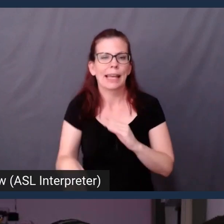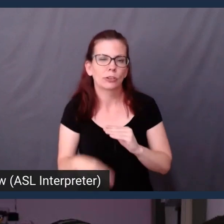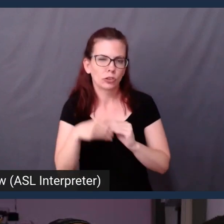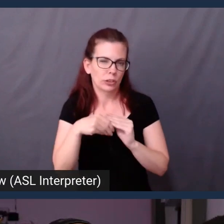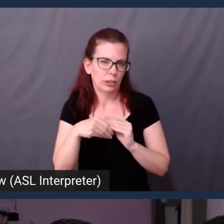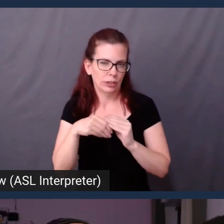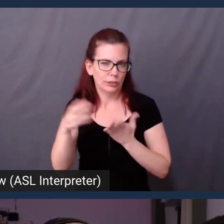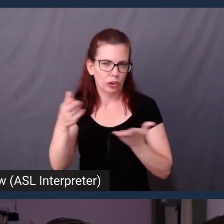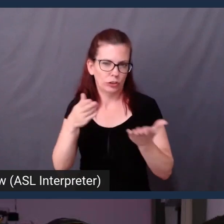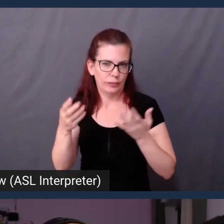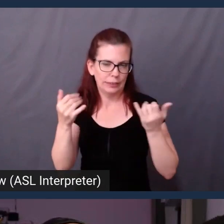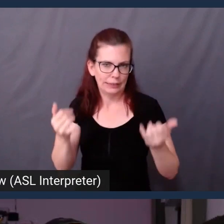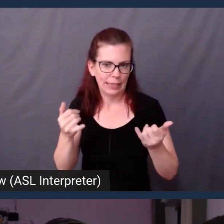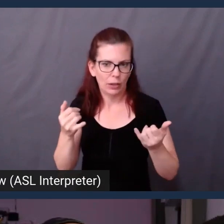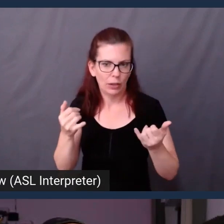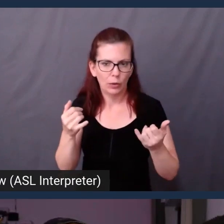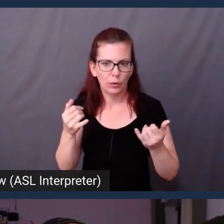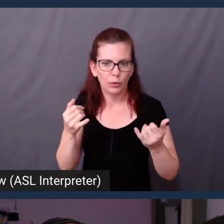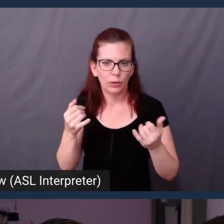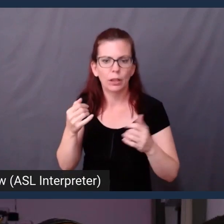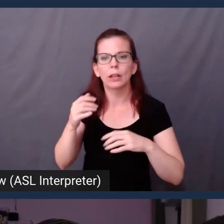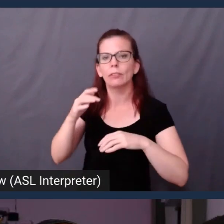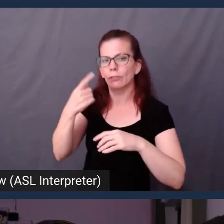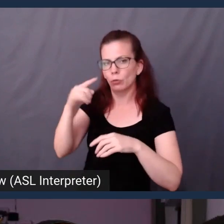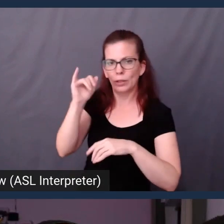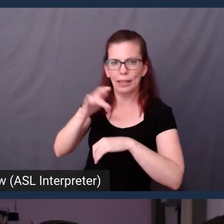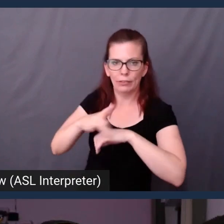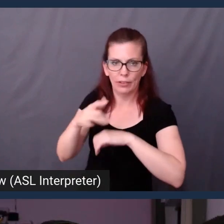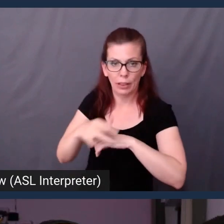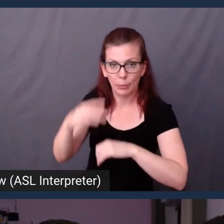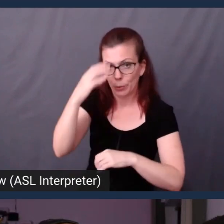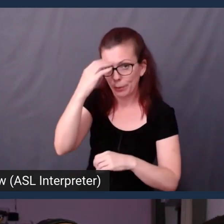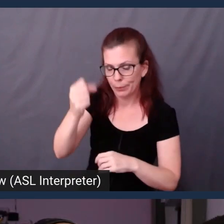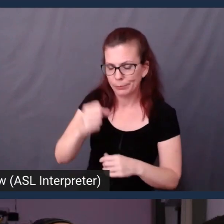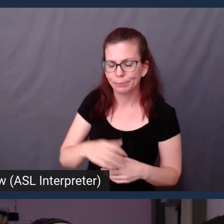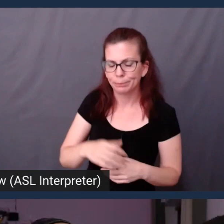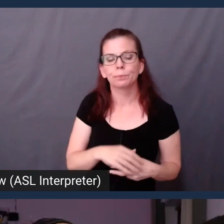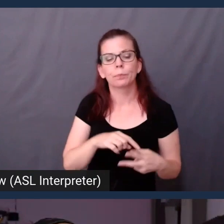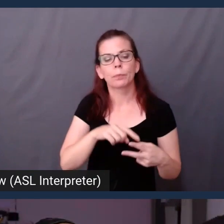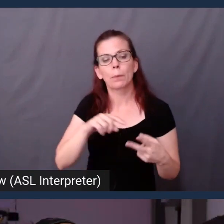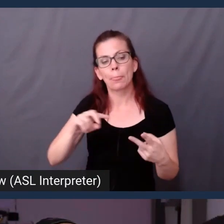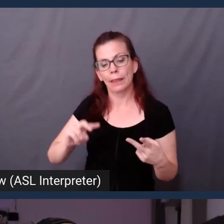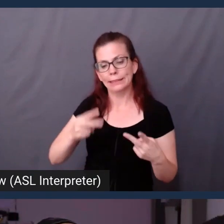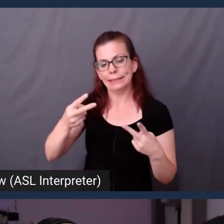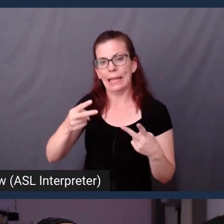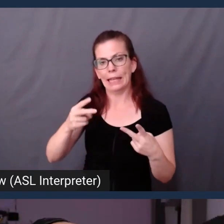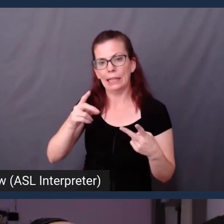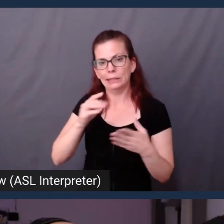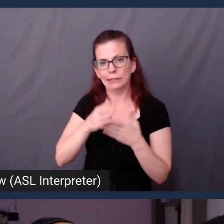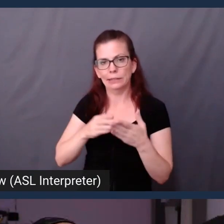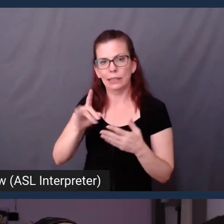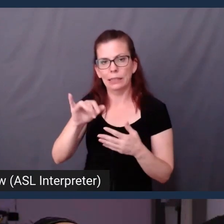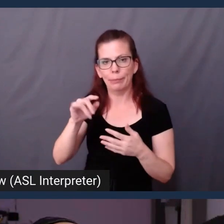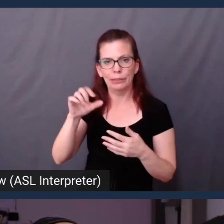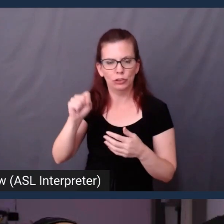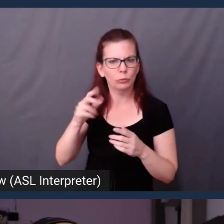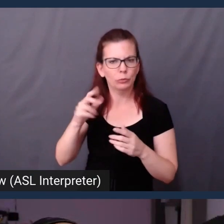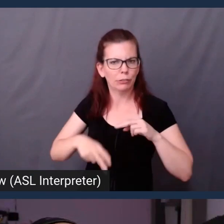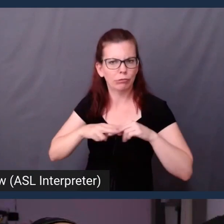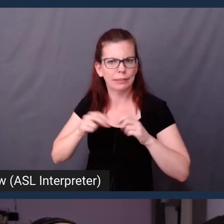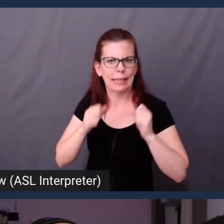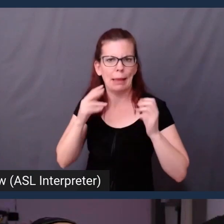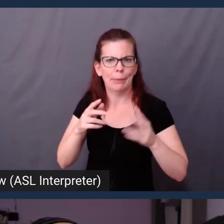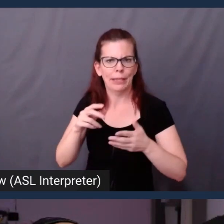kind of having available memory. Second dimensions is we can increase number of replicas for each shards. So